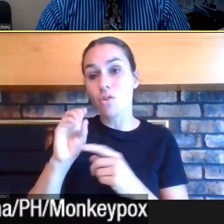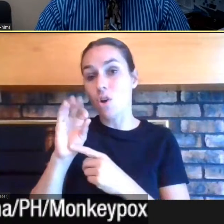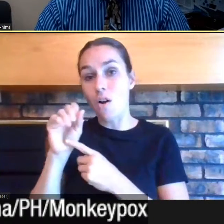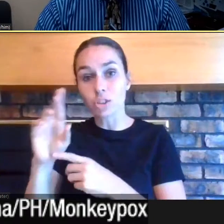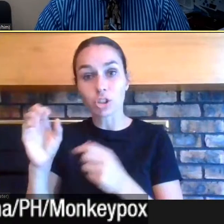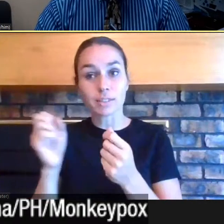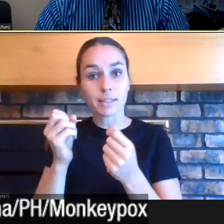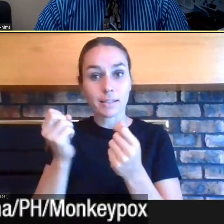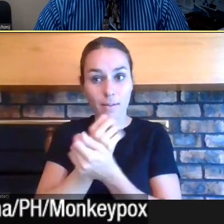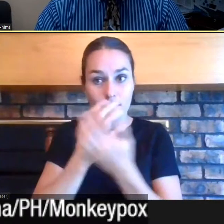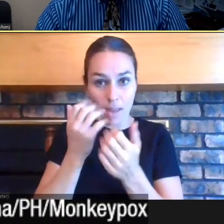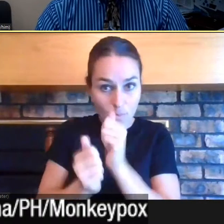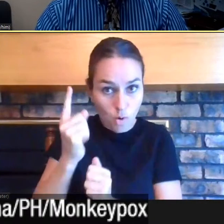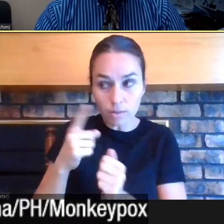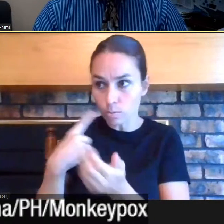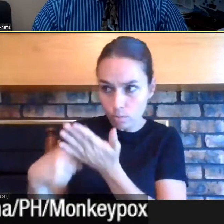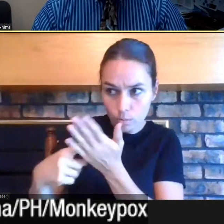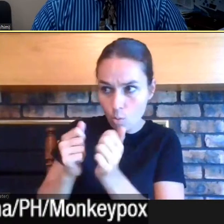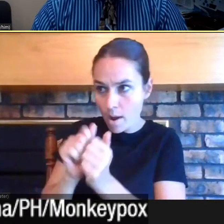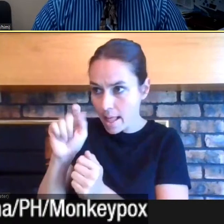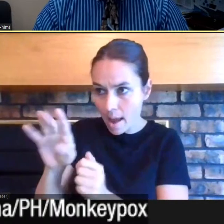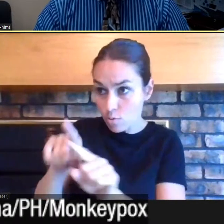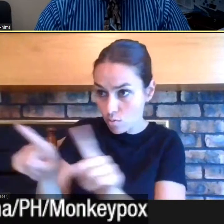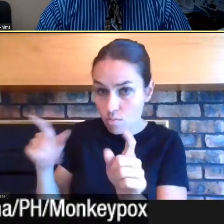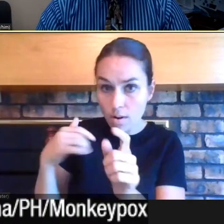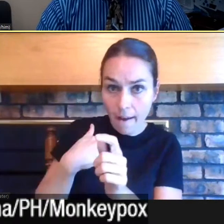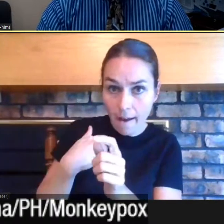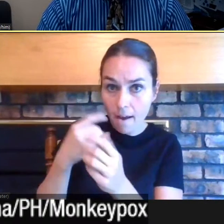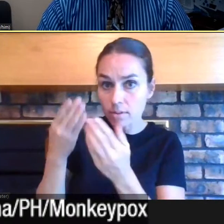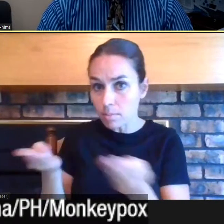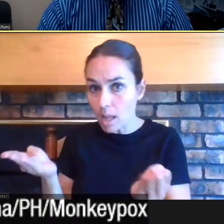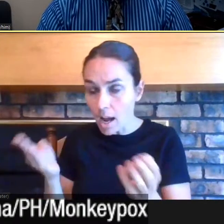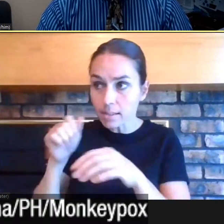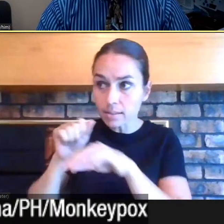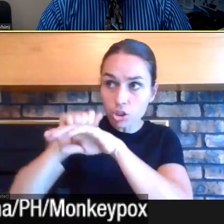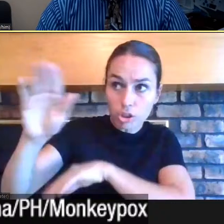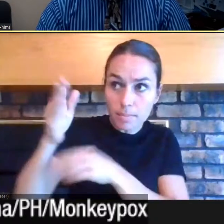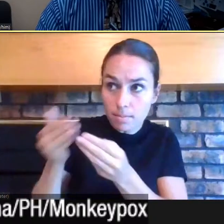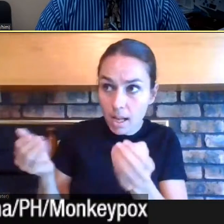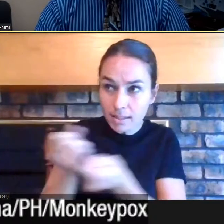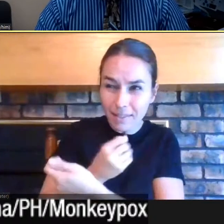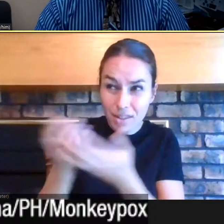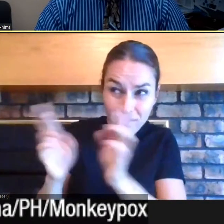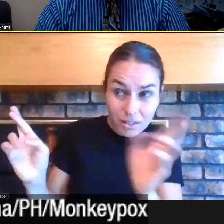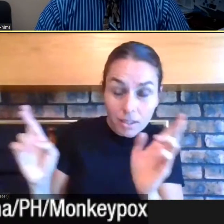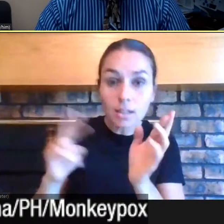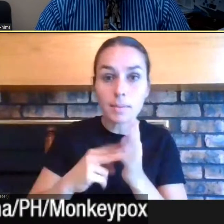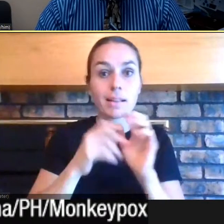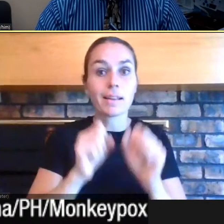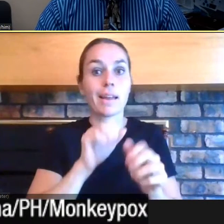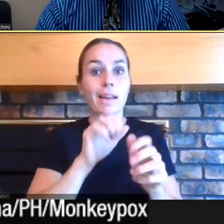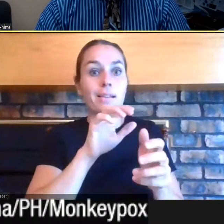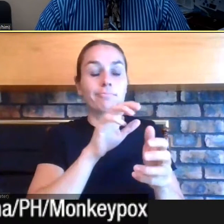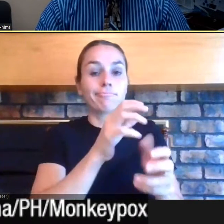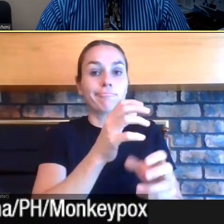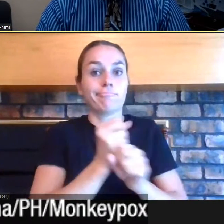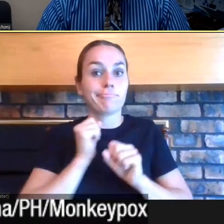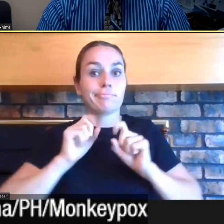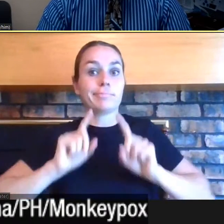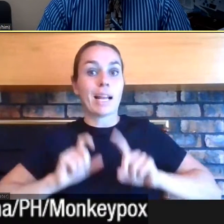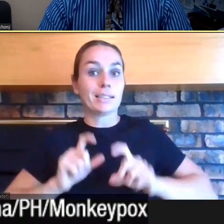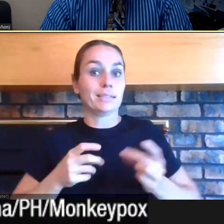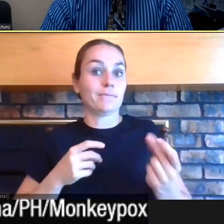ensure that they have the appropriate sampling supplies and shipping supplies to make sure that they can get samples quickly off to those labs to get test